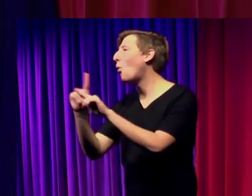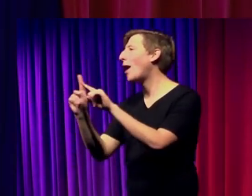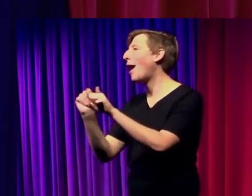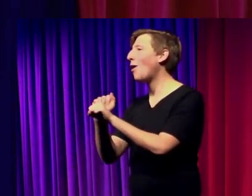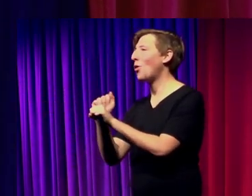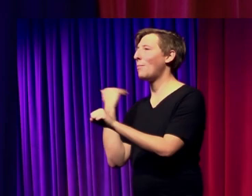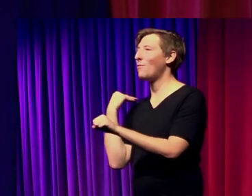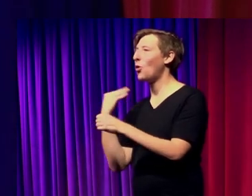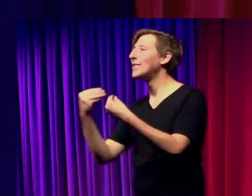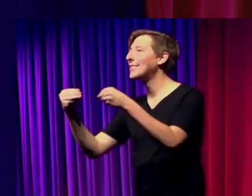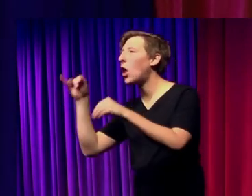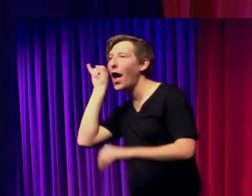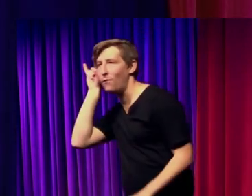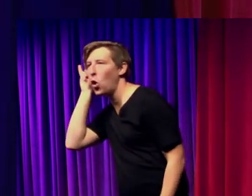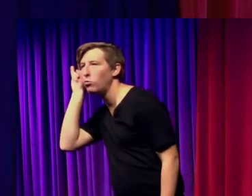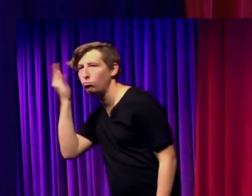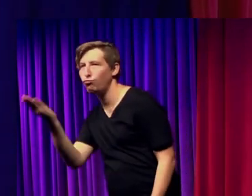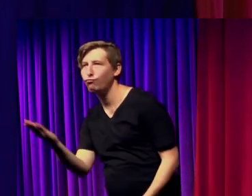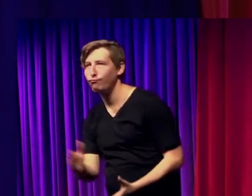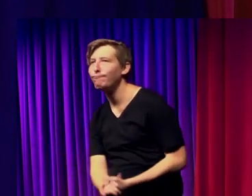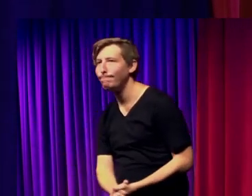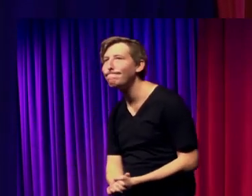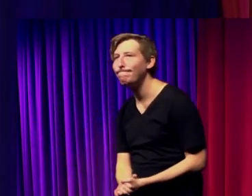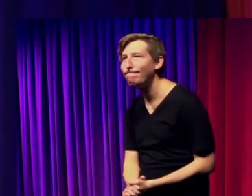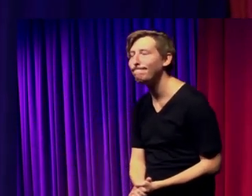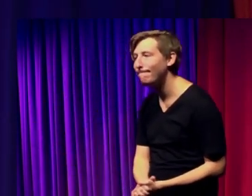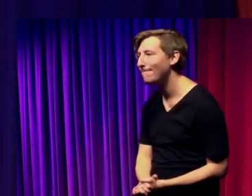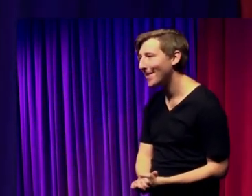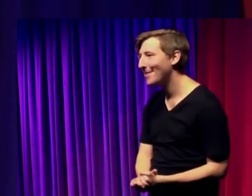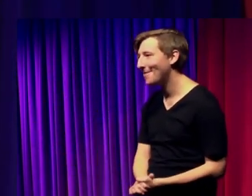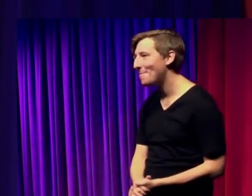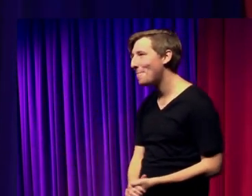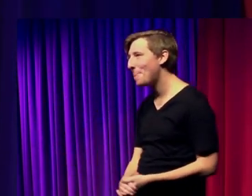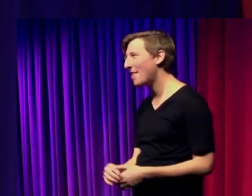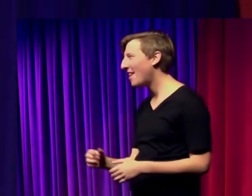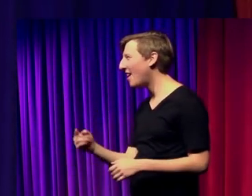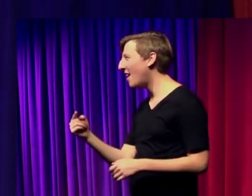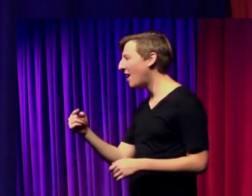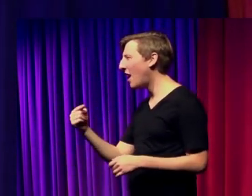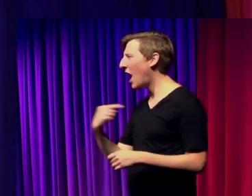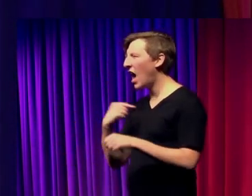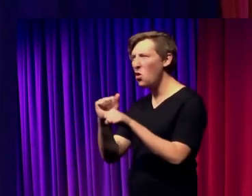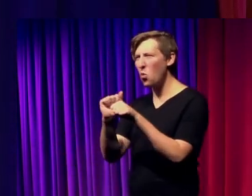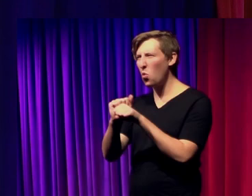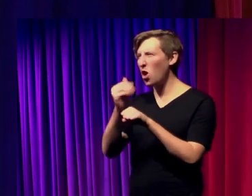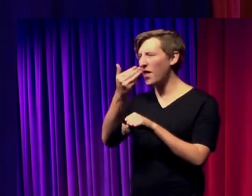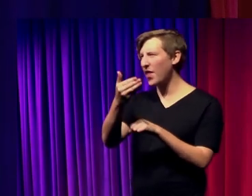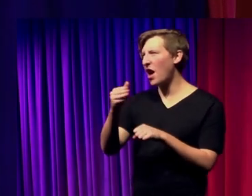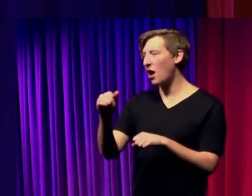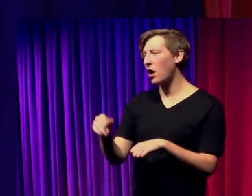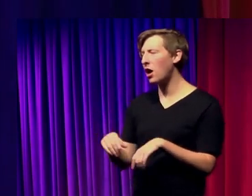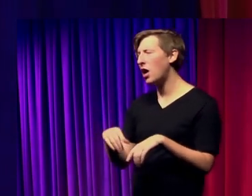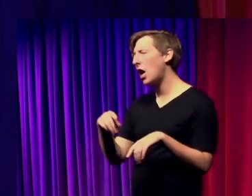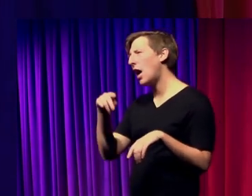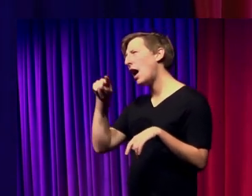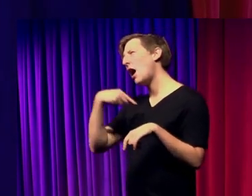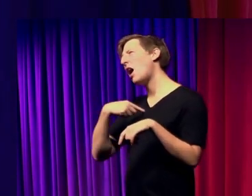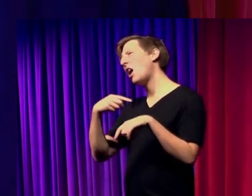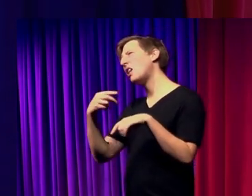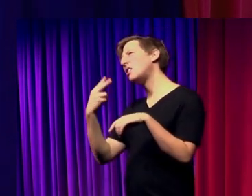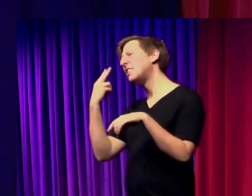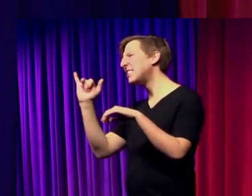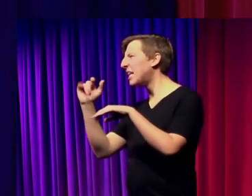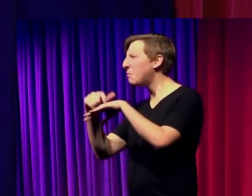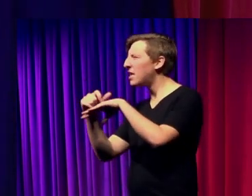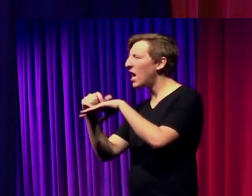But I remember, like, working there when that hashtag All Lives Matter was trending for a while. And I remember looking at that and being